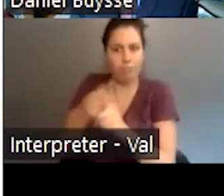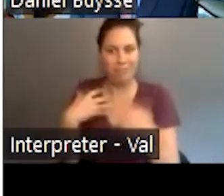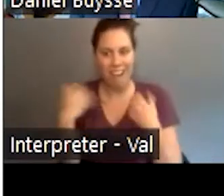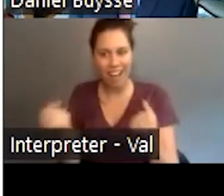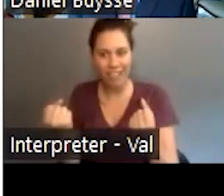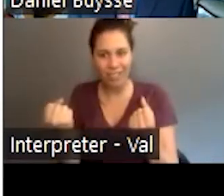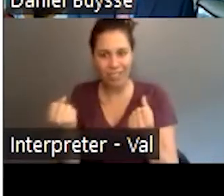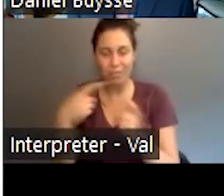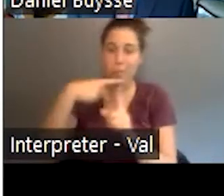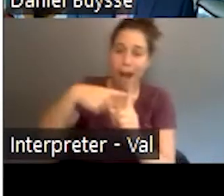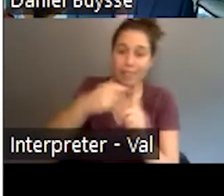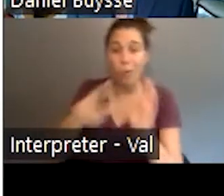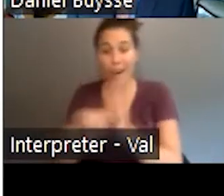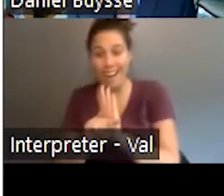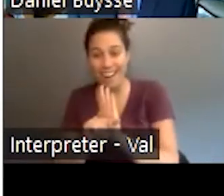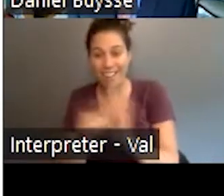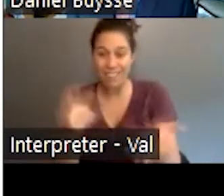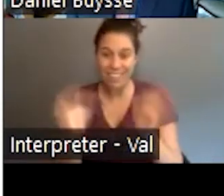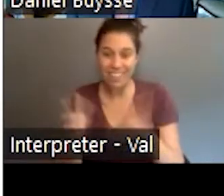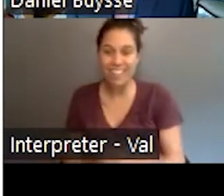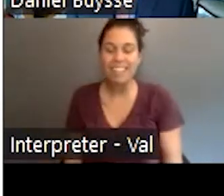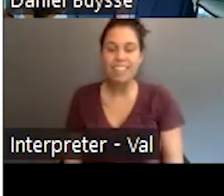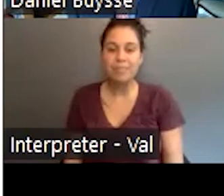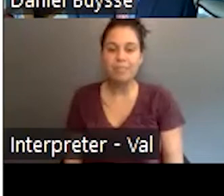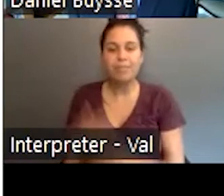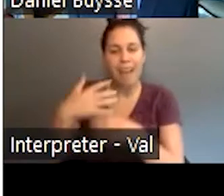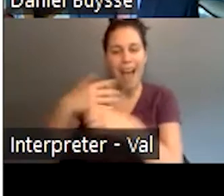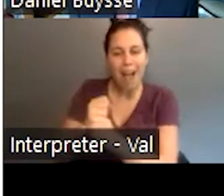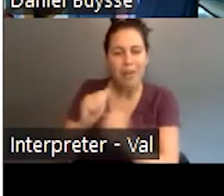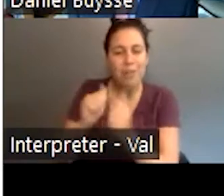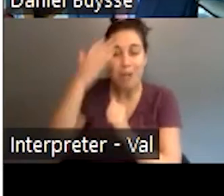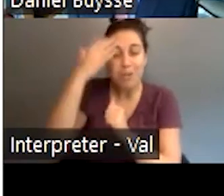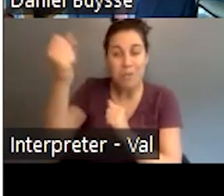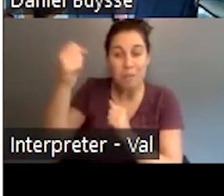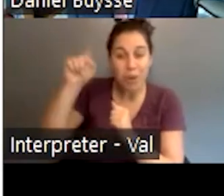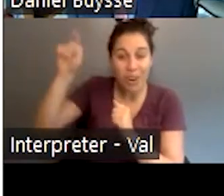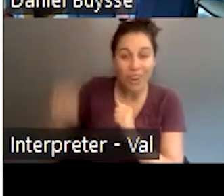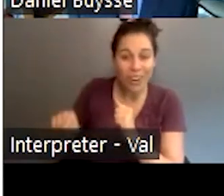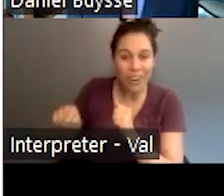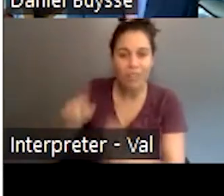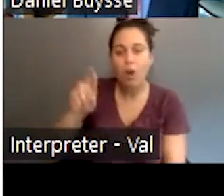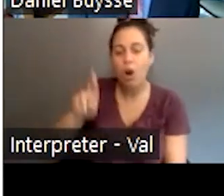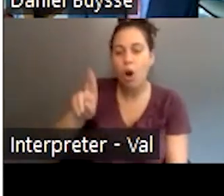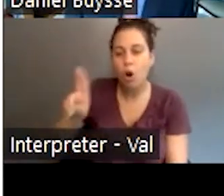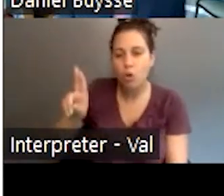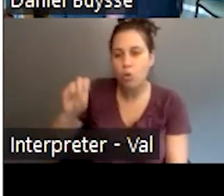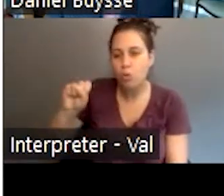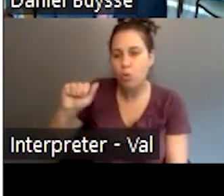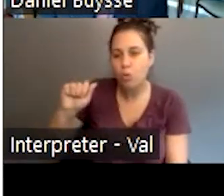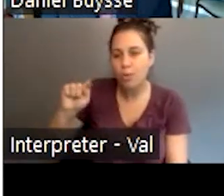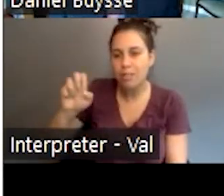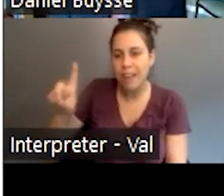negative ways. The acronym that you can use to remember these different dimensions is RU SATED for, again,